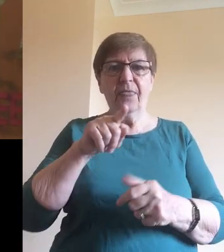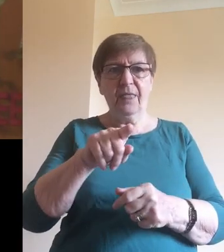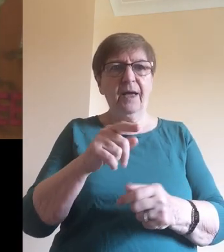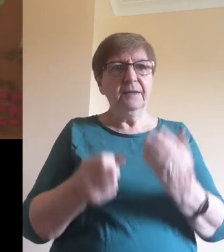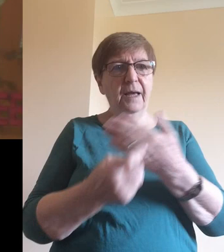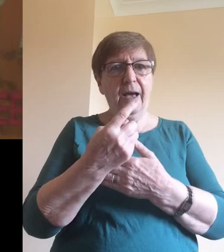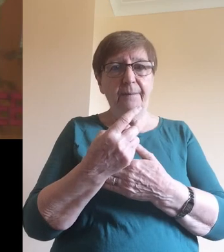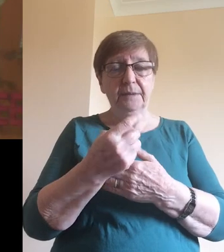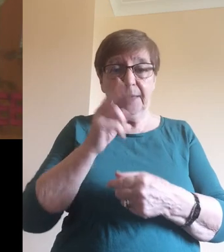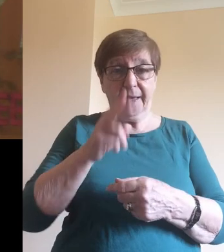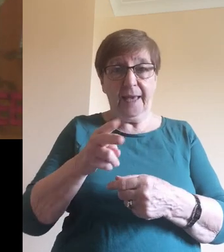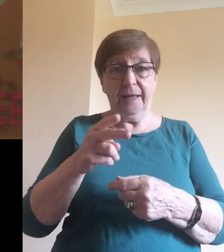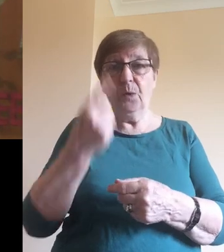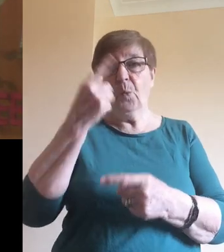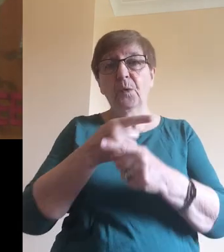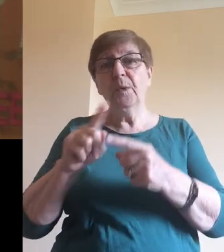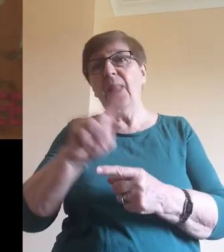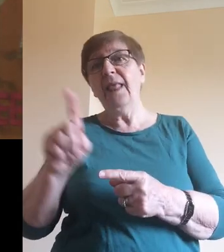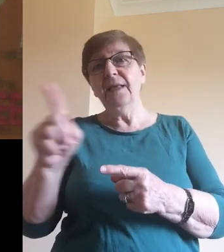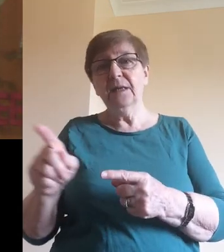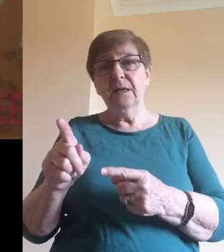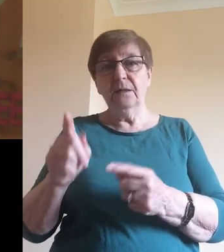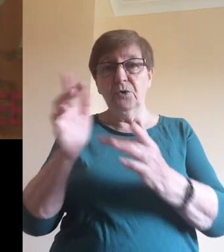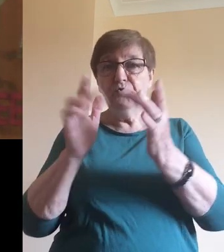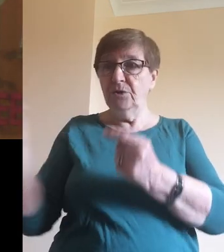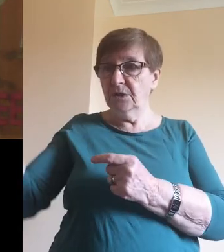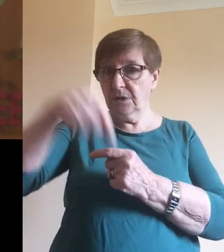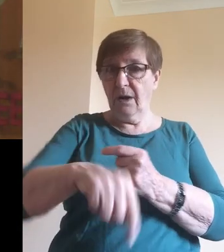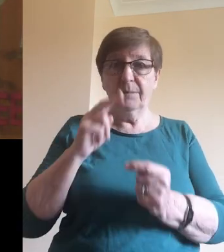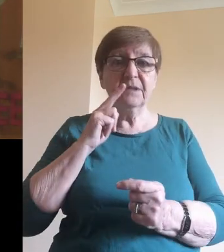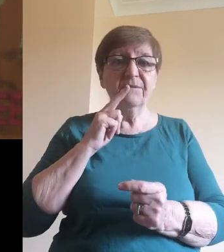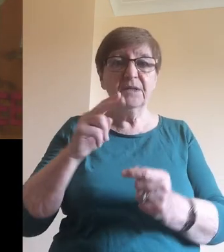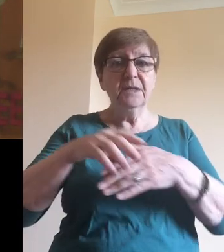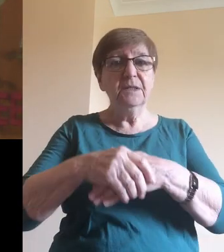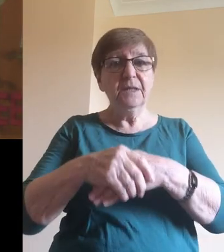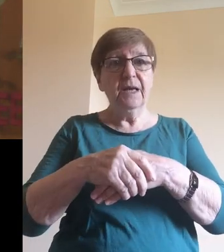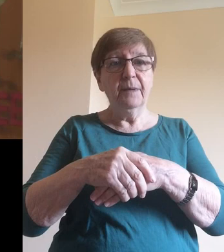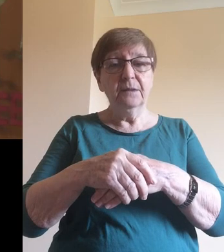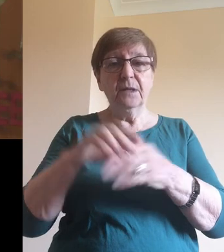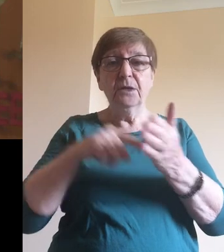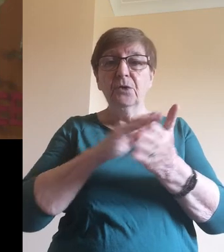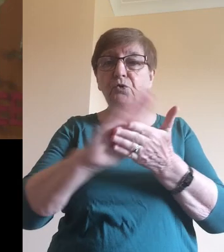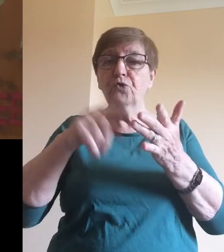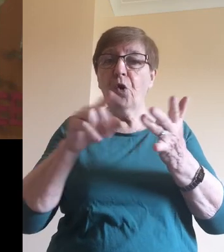that part is repeated again a week later when Jesus comes to them again, when Thomas is present.